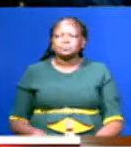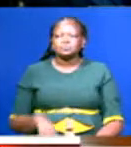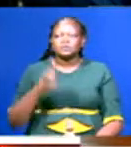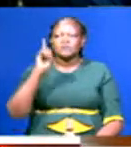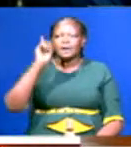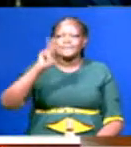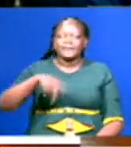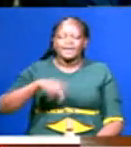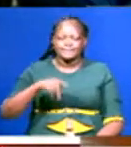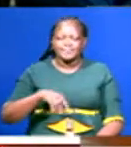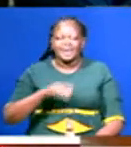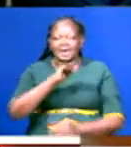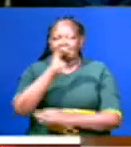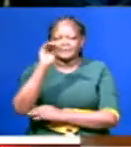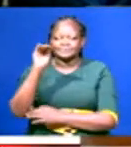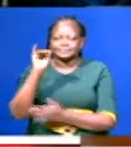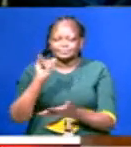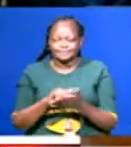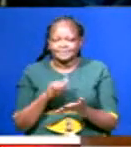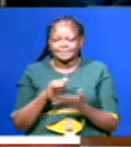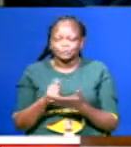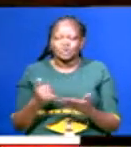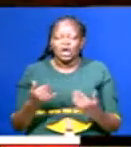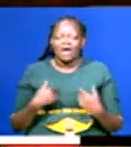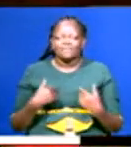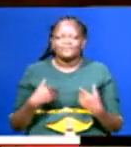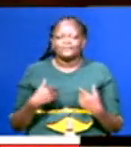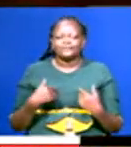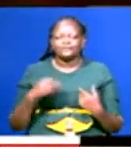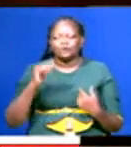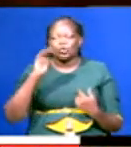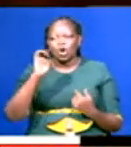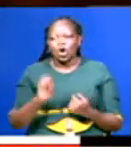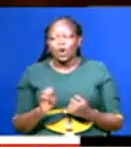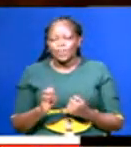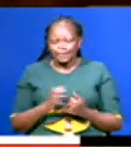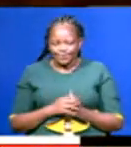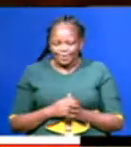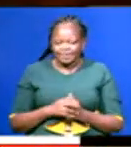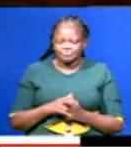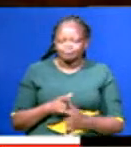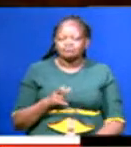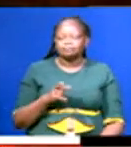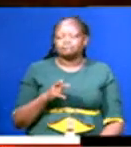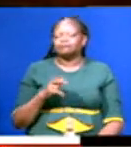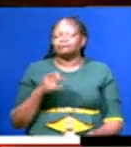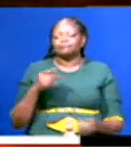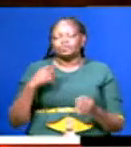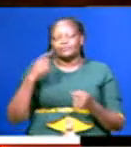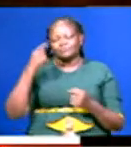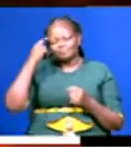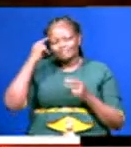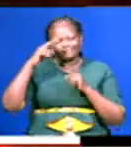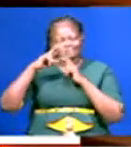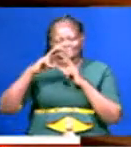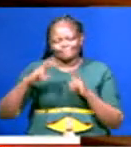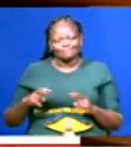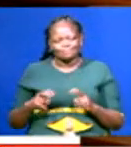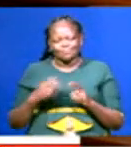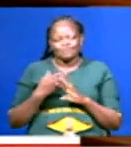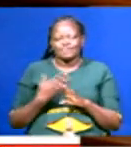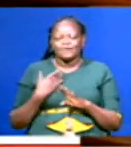Prosecution requested to have Maxine Wahome at Kilimani Police Station to undergo a mental assessment before taking